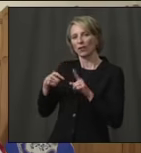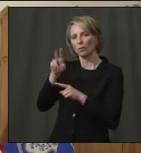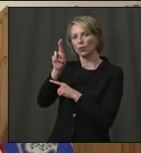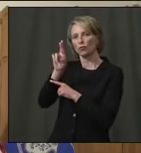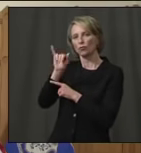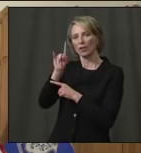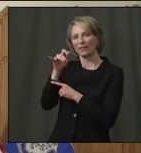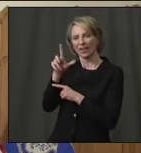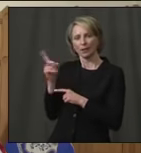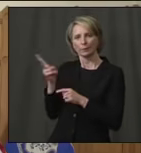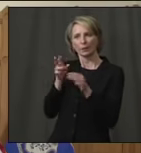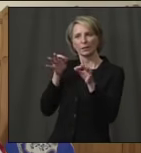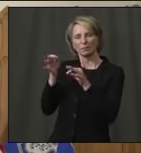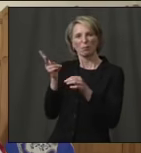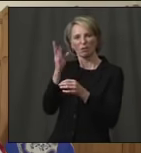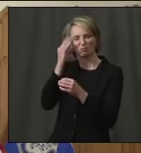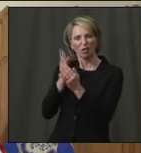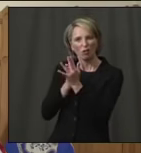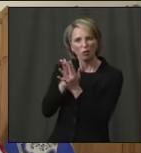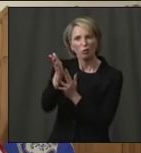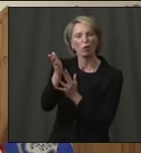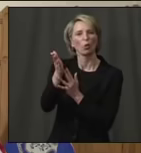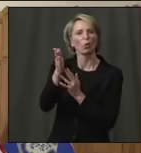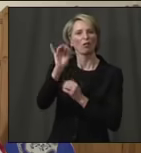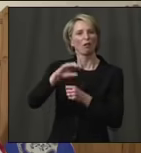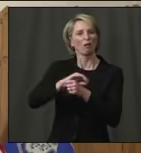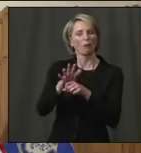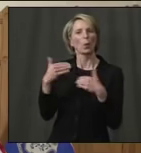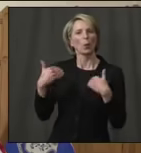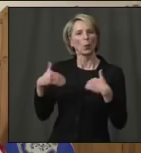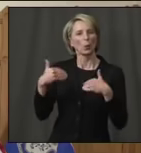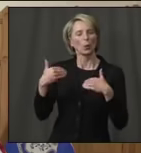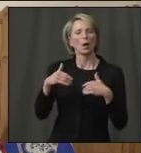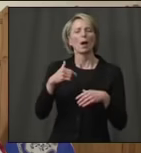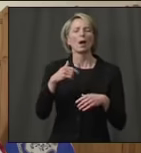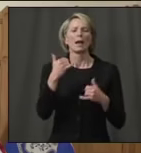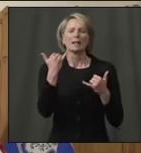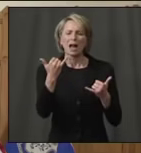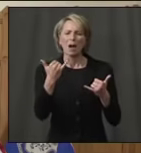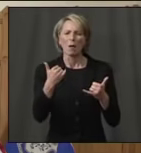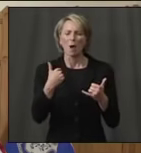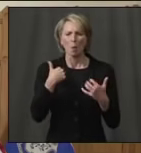tracing you might have engaged in, first Rudy, then Jane,